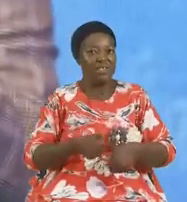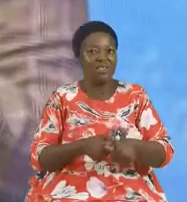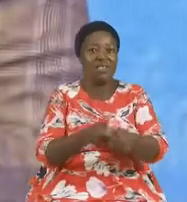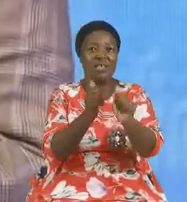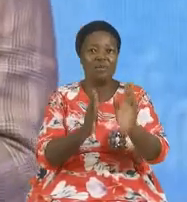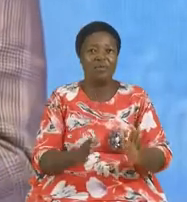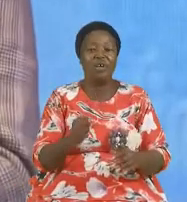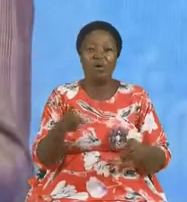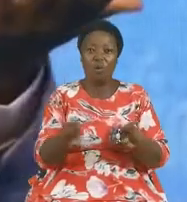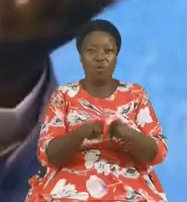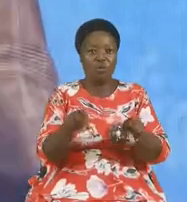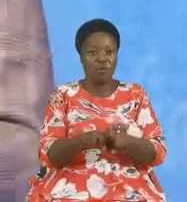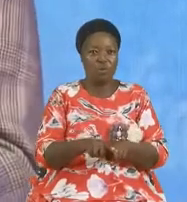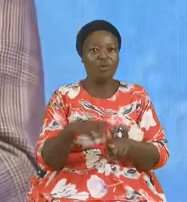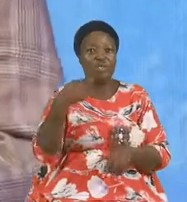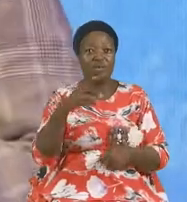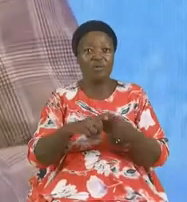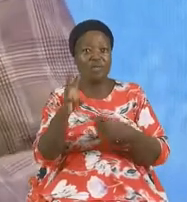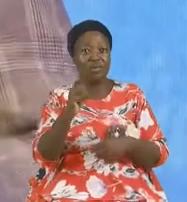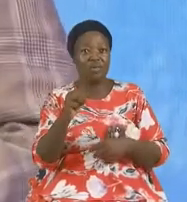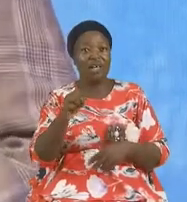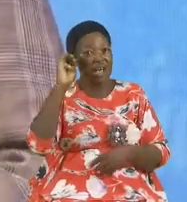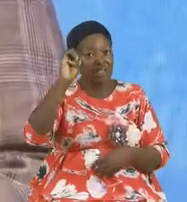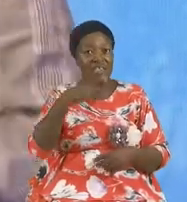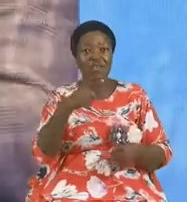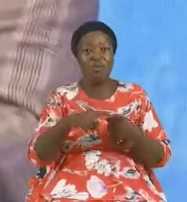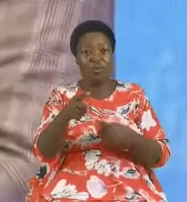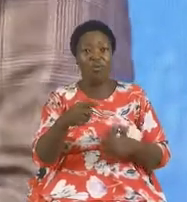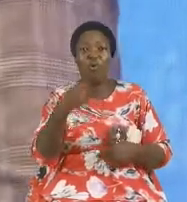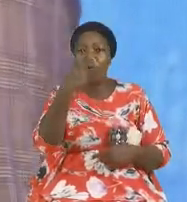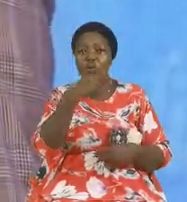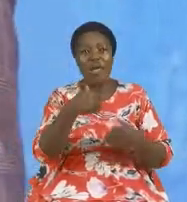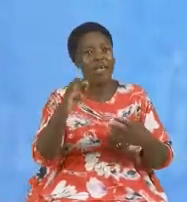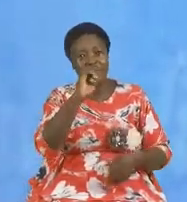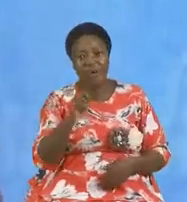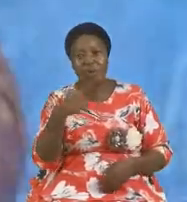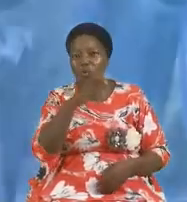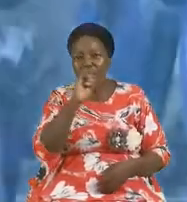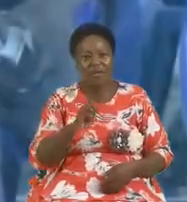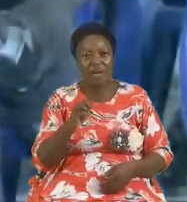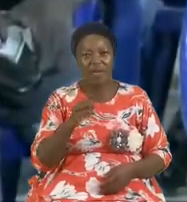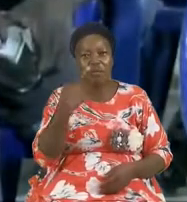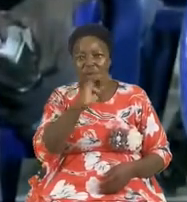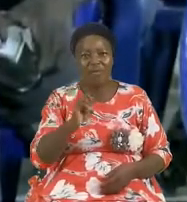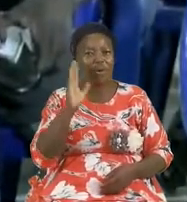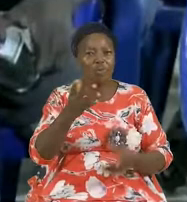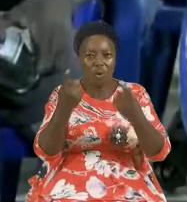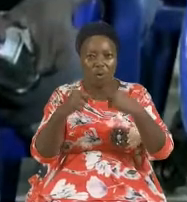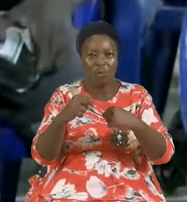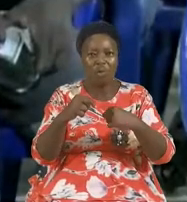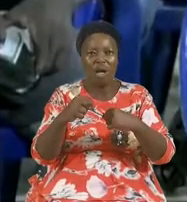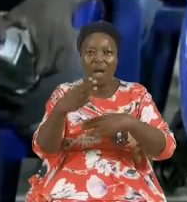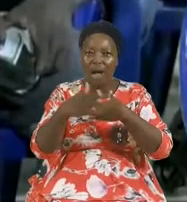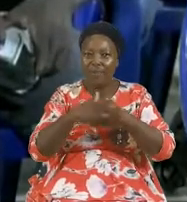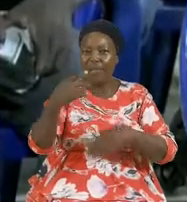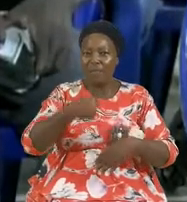people unto him with his disciples also, he said unto them, and he's saying unto you,